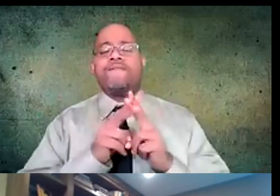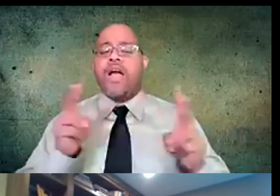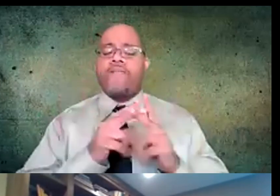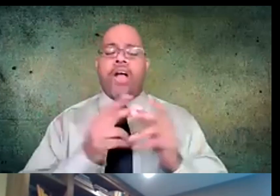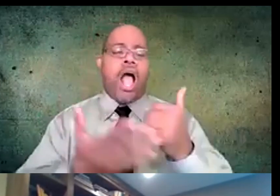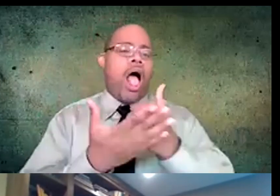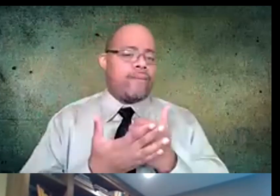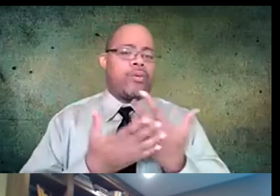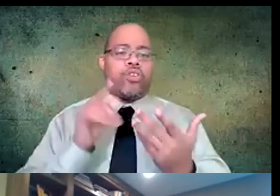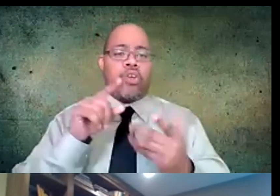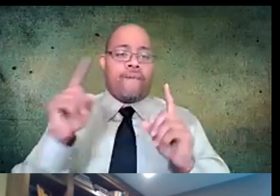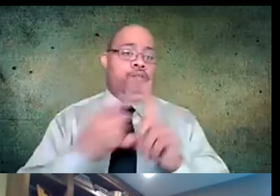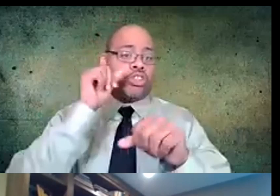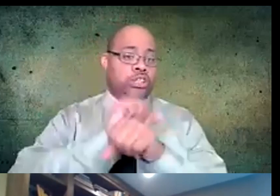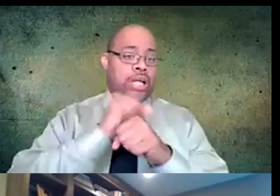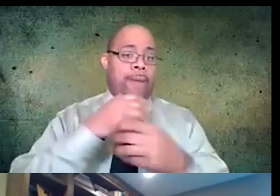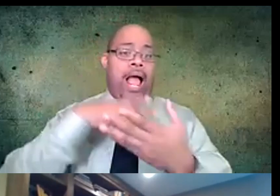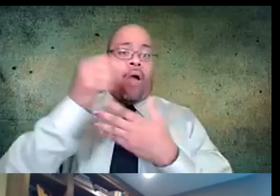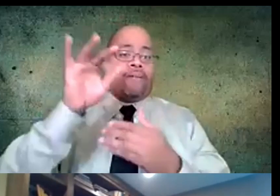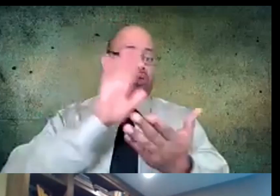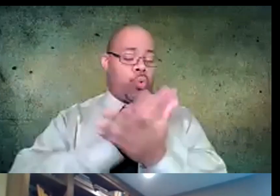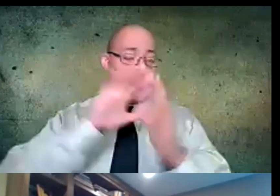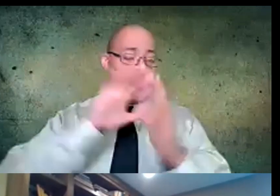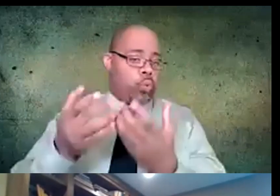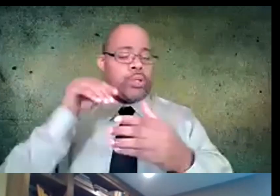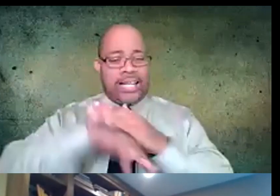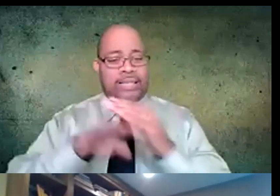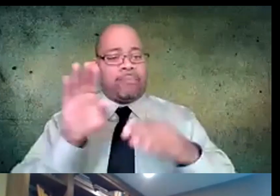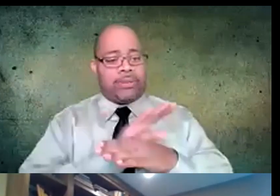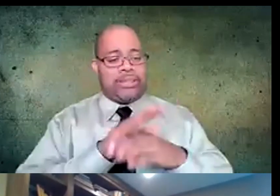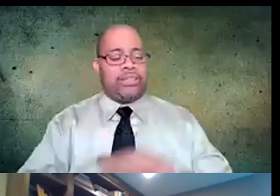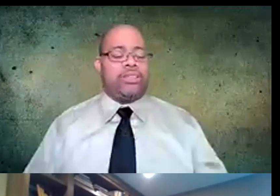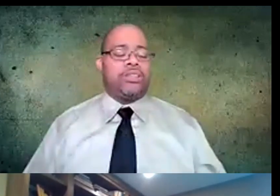helpful, especially your first job coming out of academic to industry.